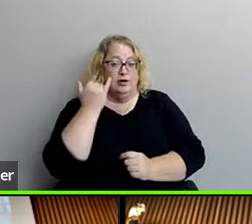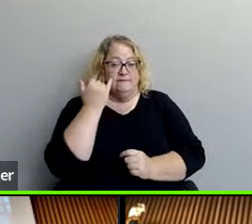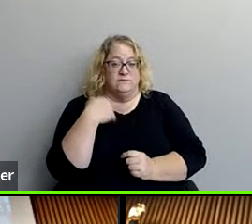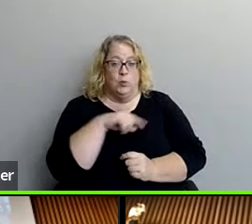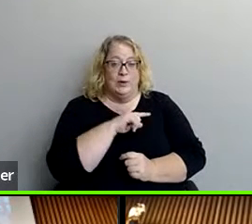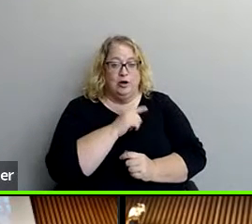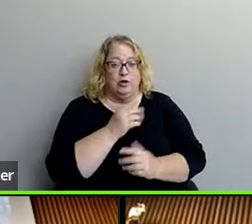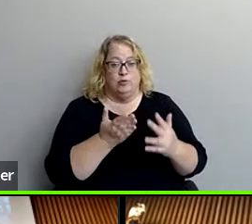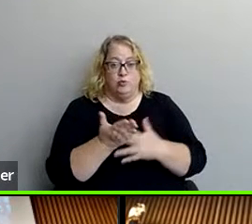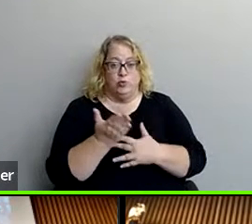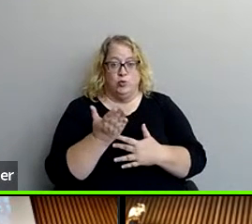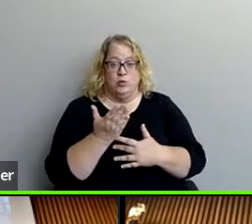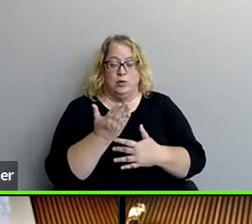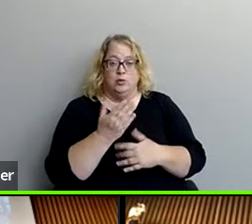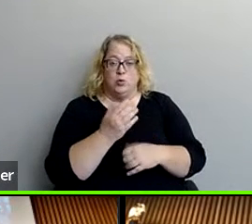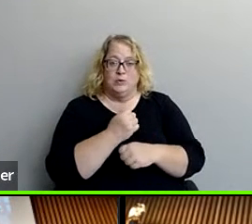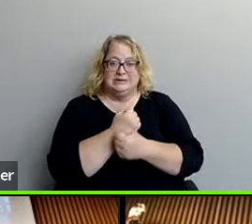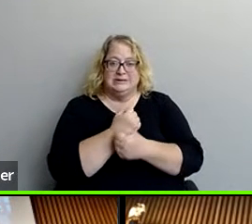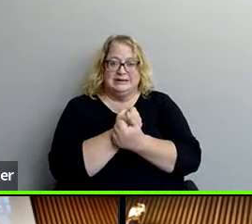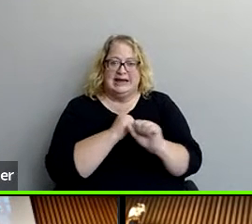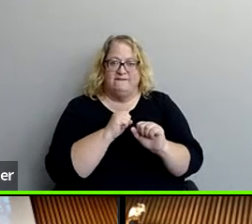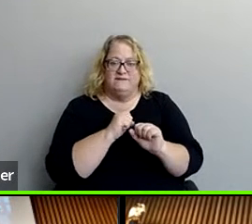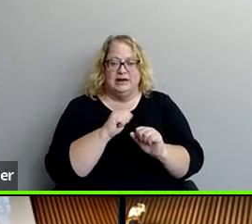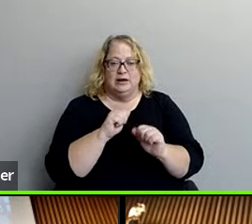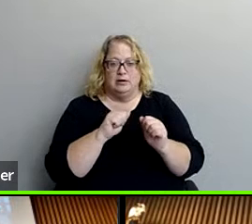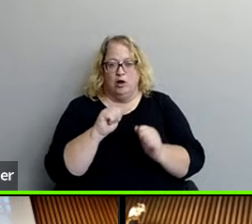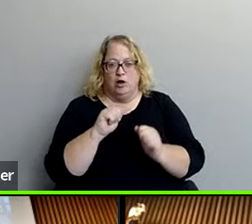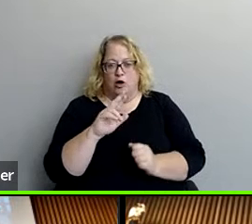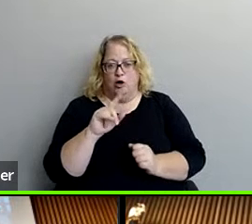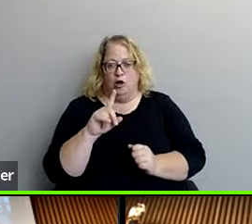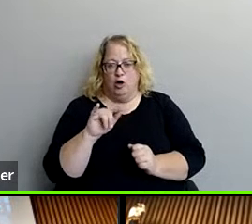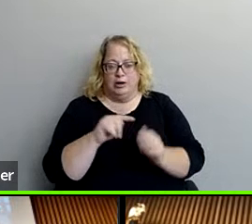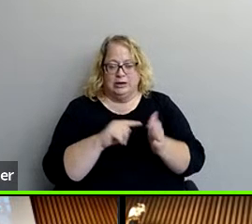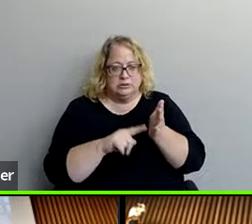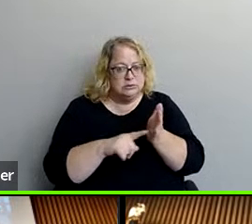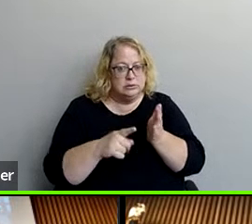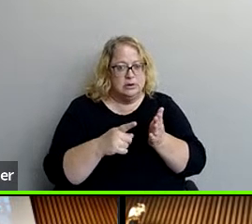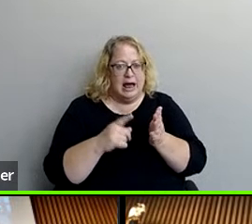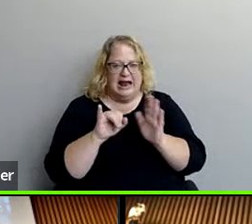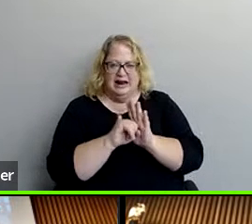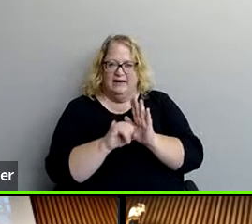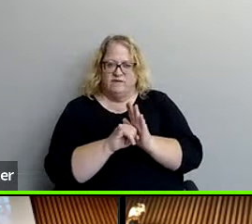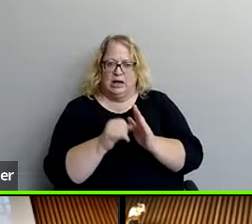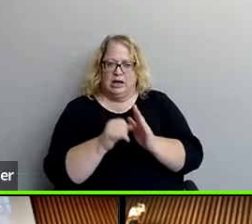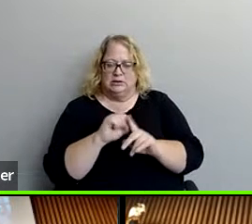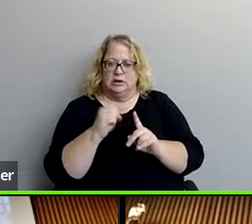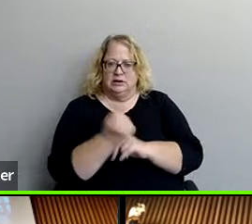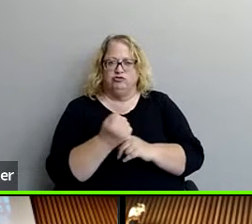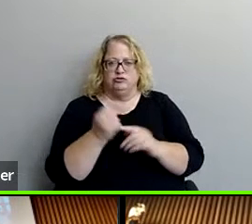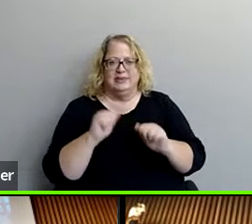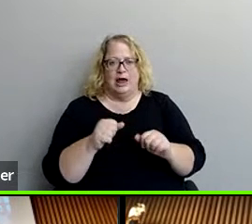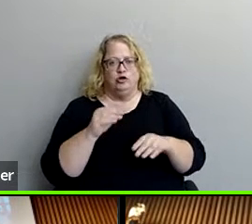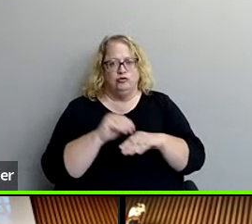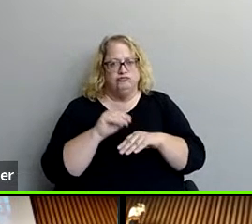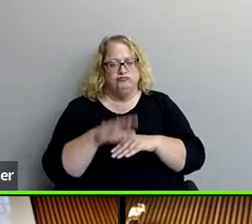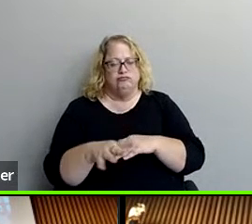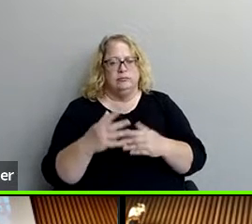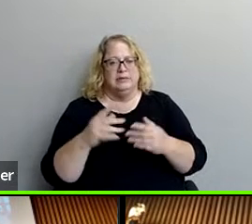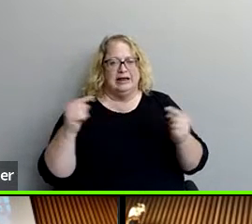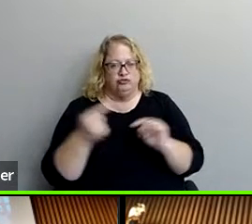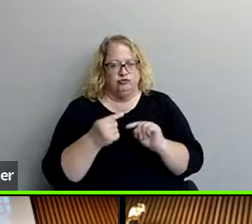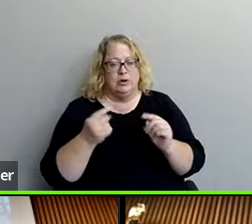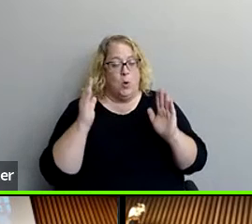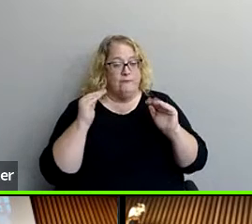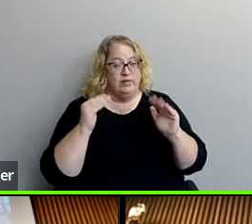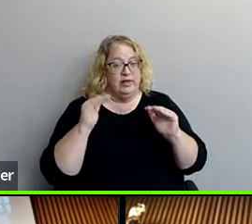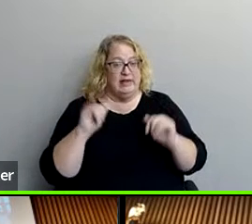we are, through those safety audits, doing a better job of identifying conditions that could result in injury, the hope is, I think, that if those are